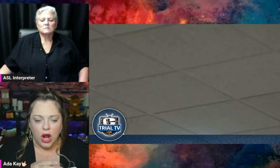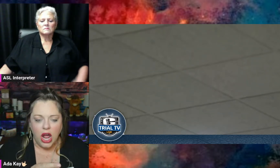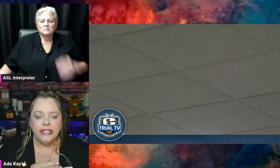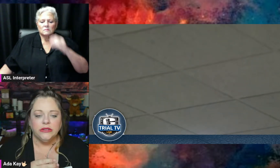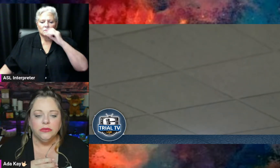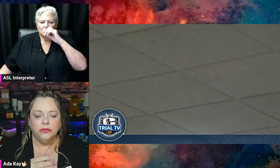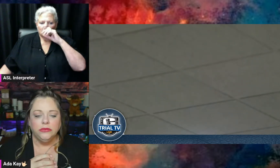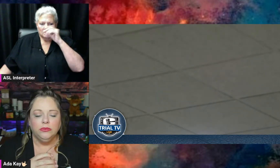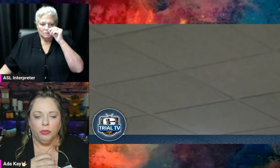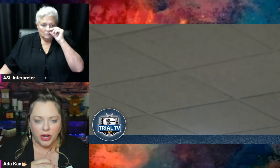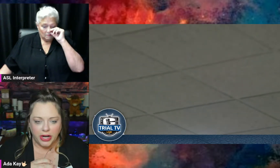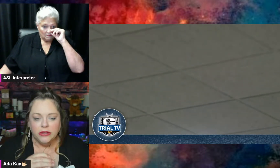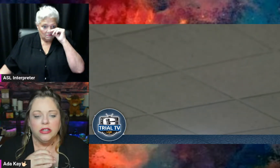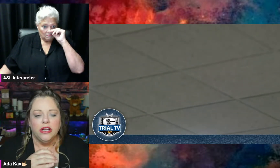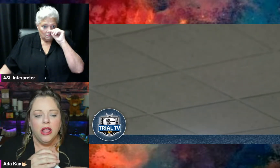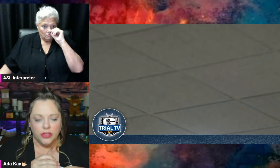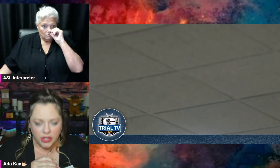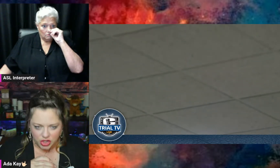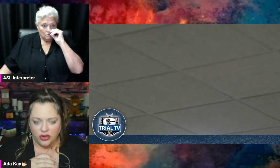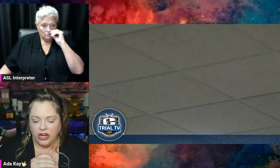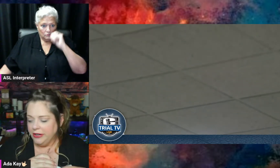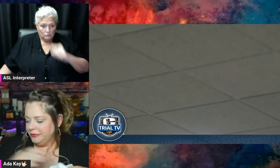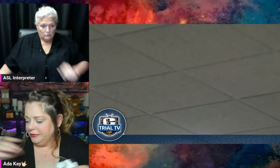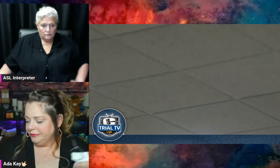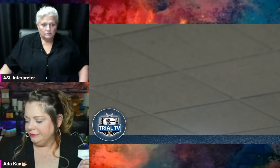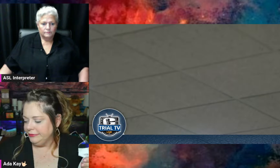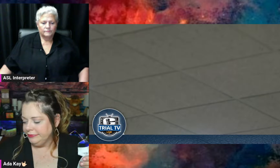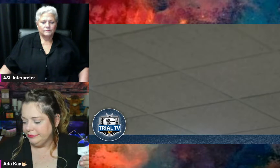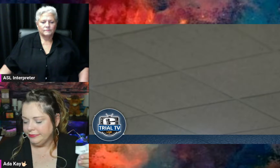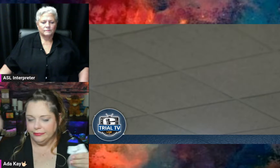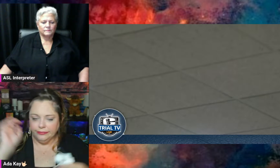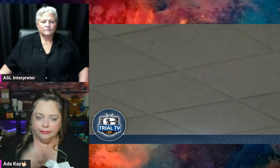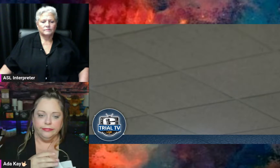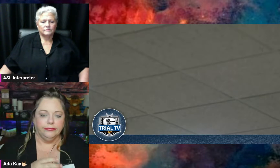All rise. Bring the jury.